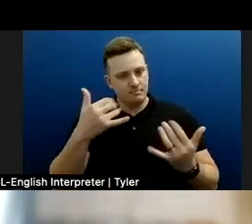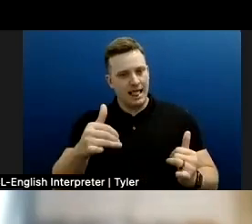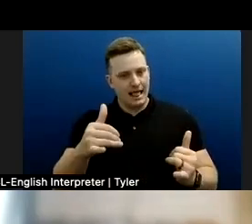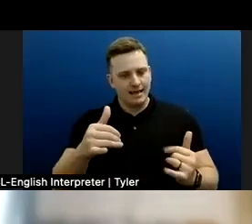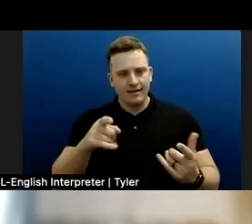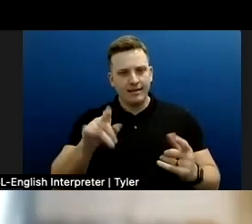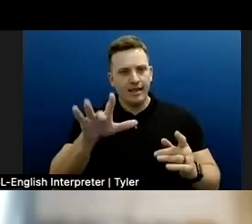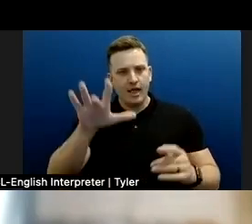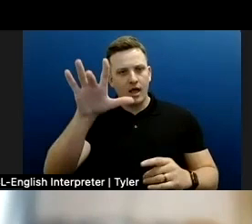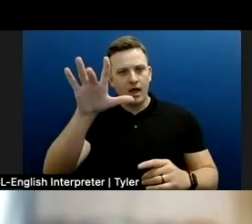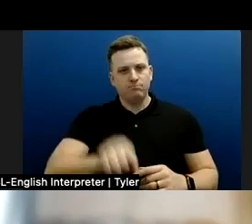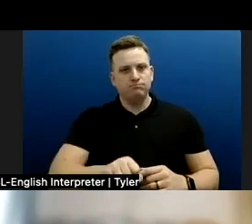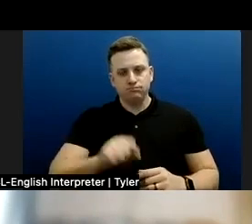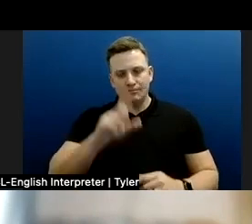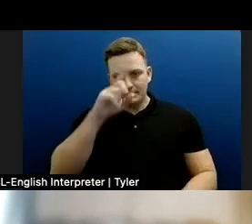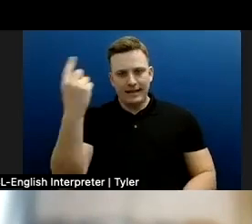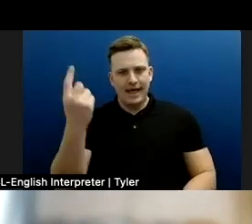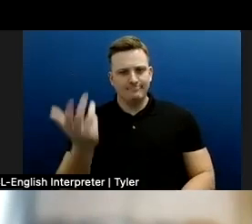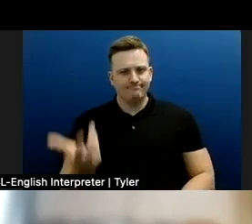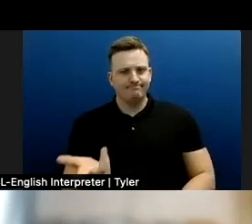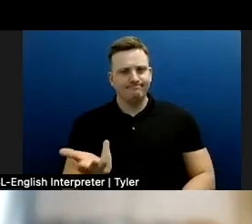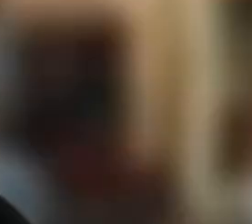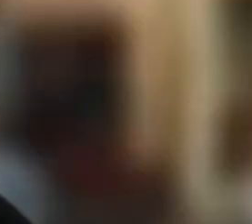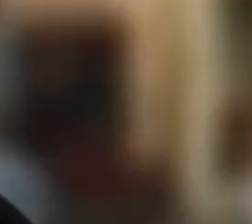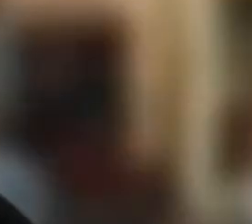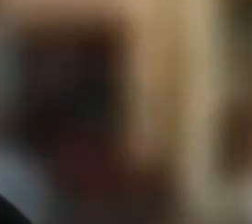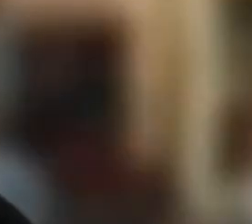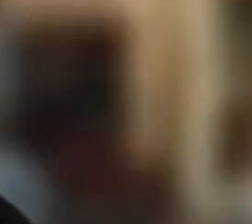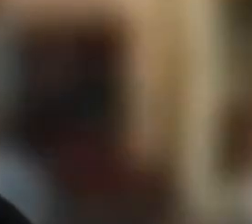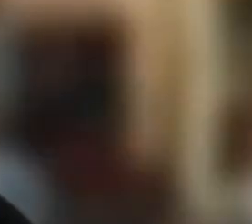go. So I'm going to.